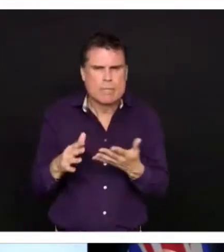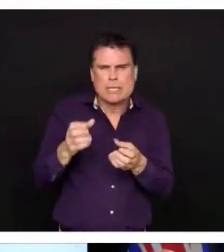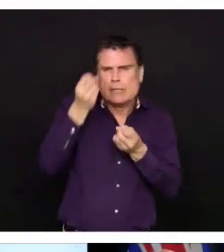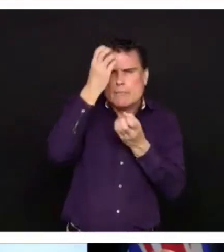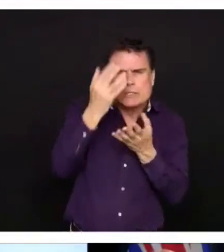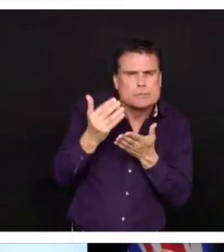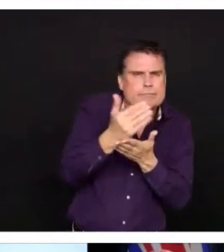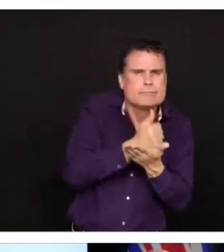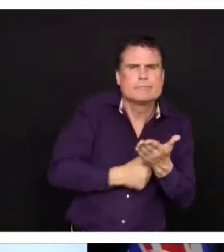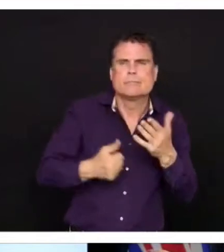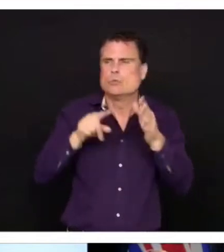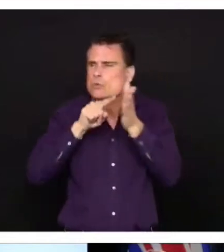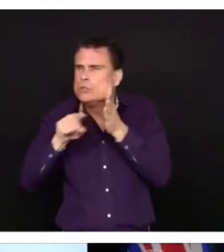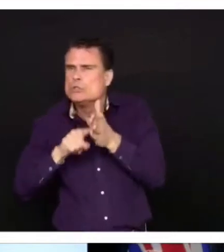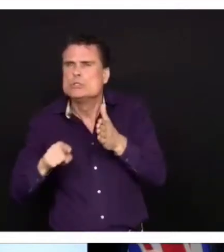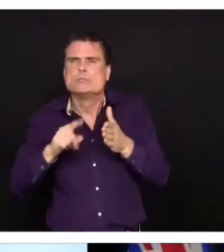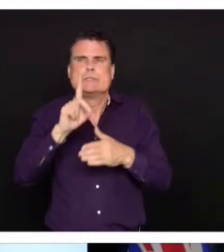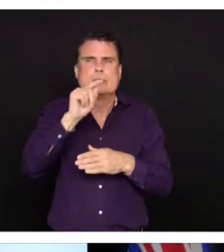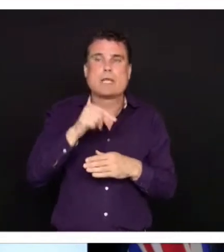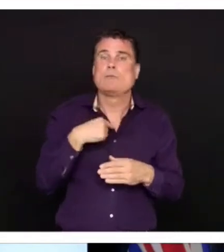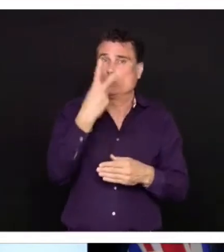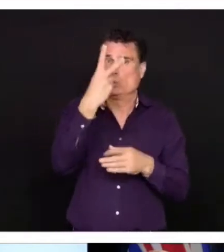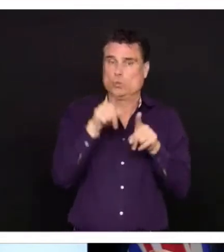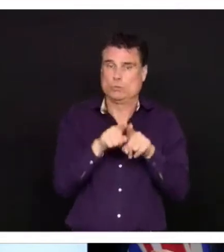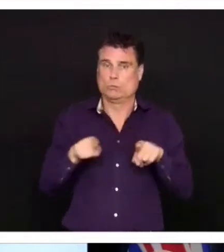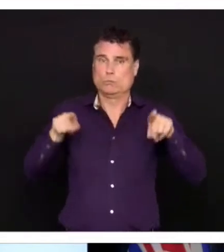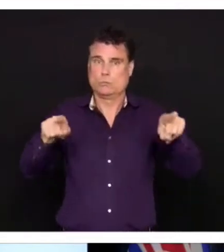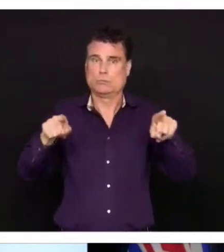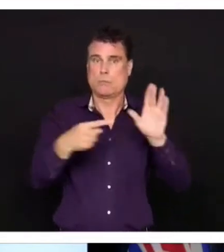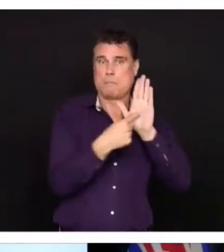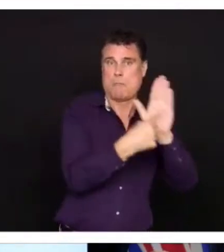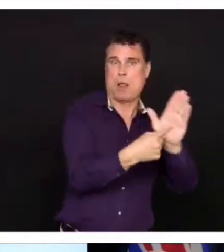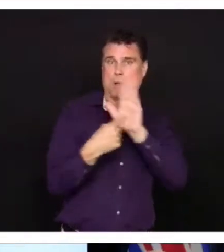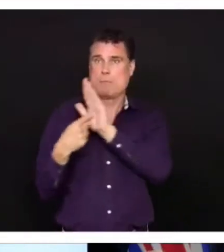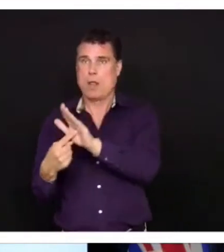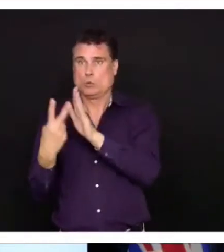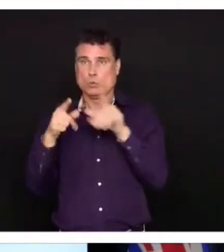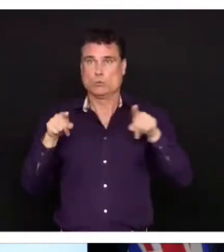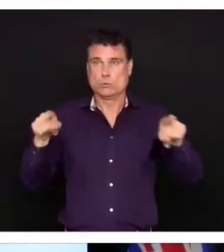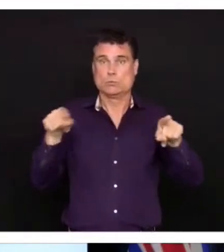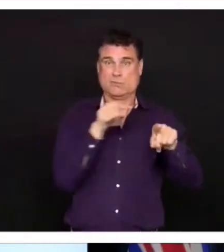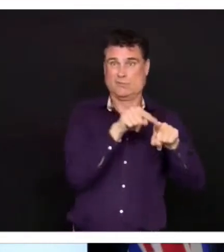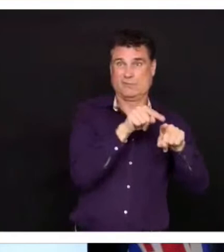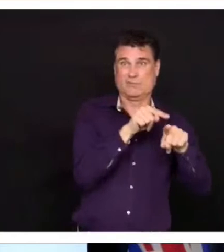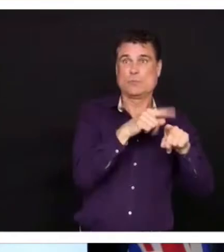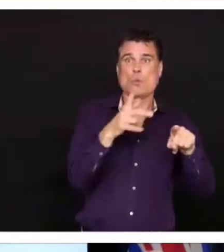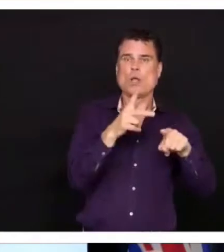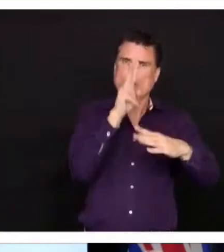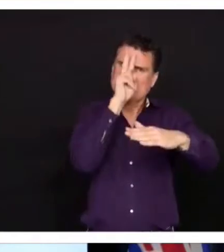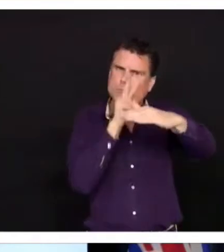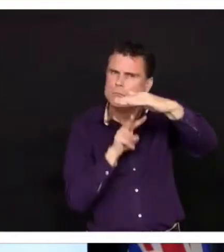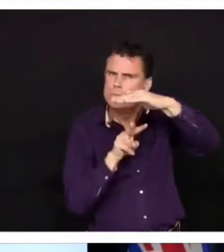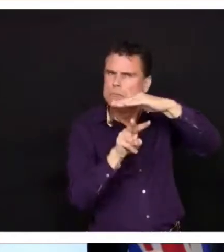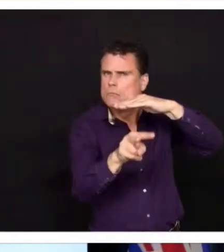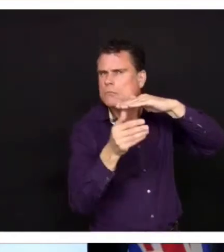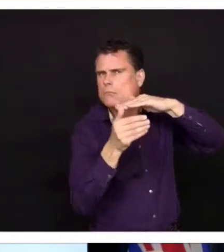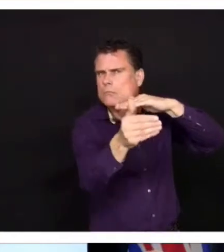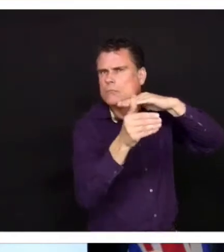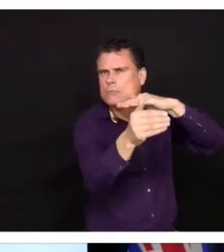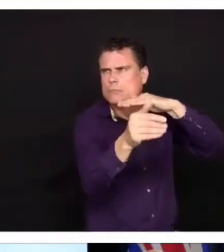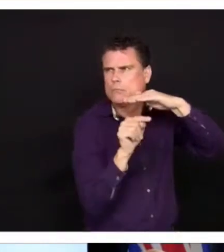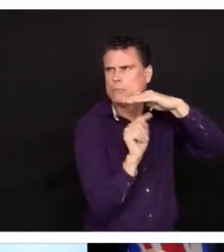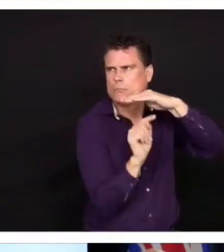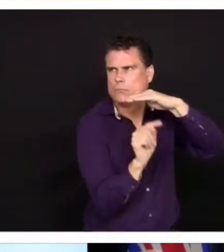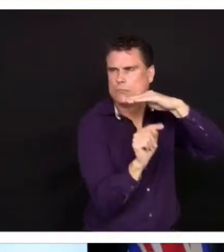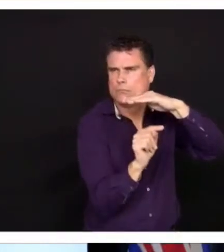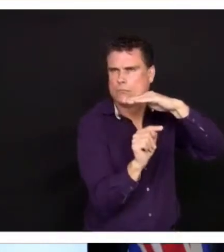call dynamic models, and they sound simple, but they're quite complicated, and they take into account our demographics, the way we move and interact